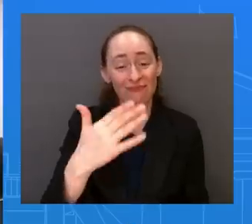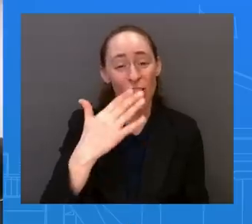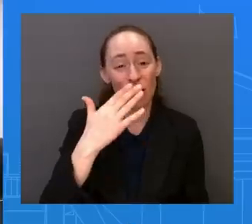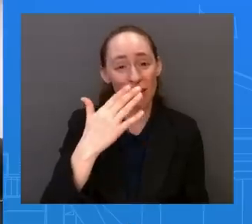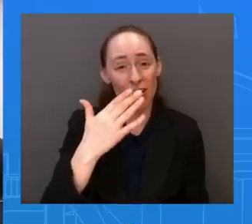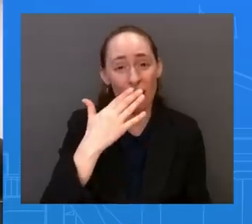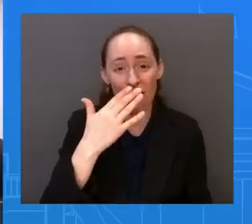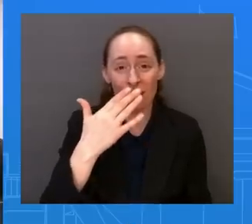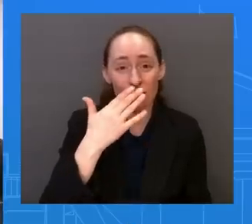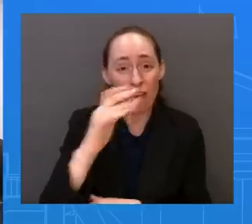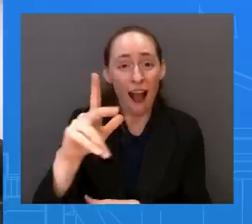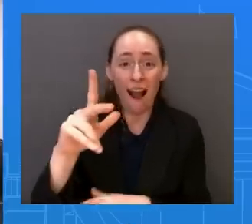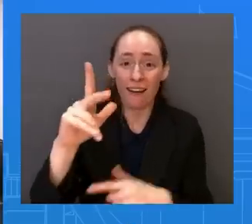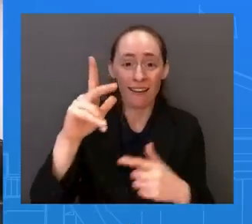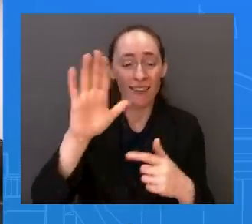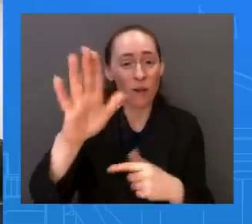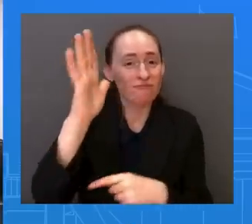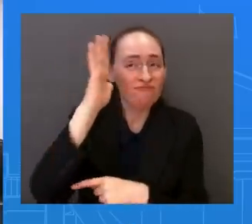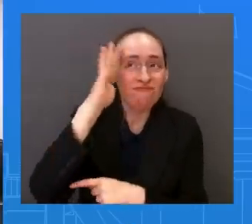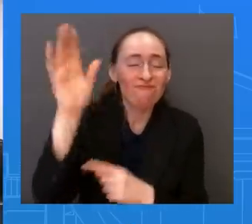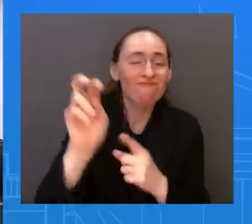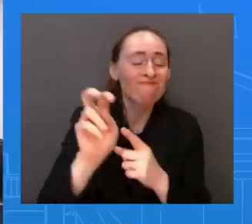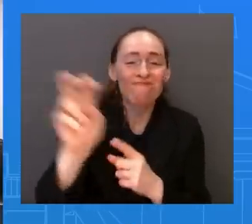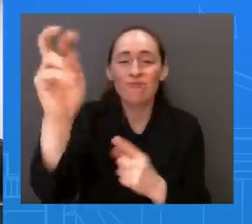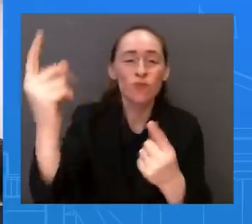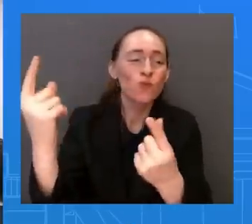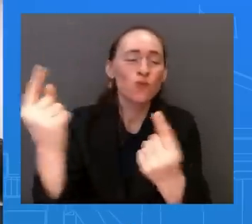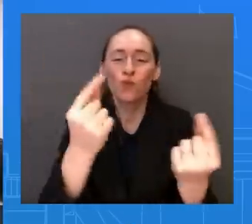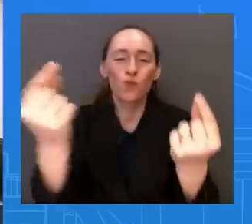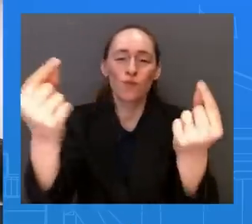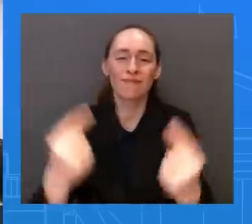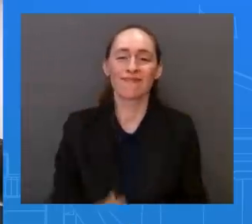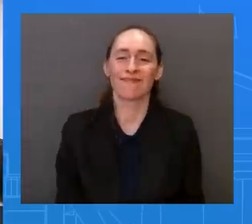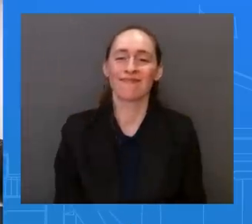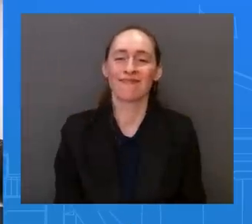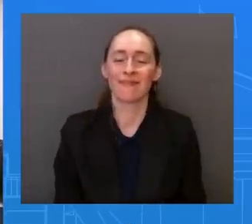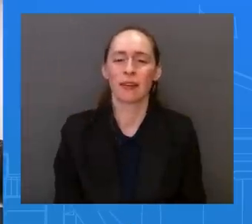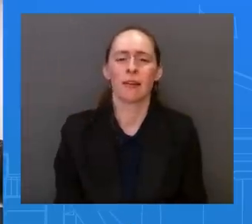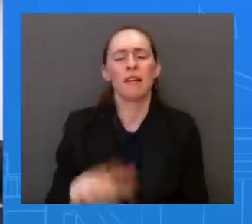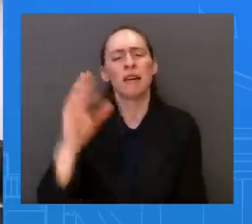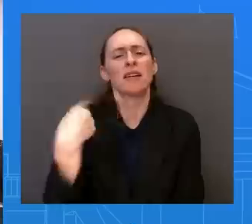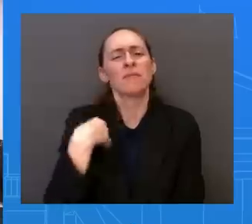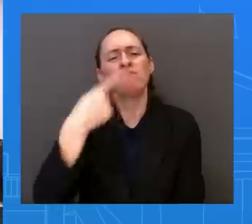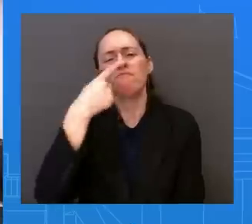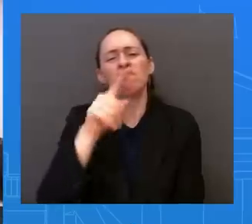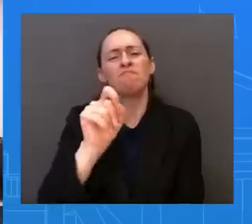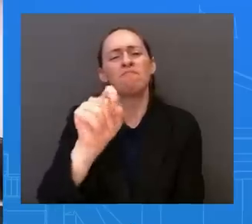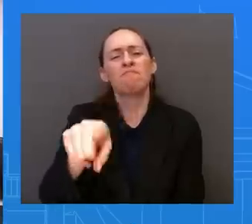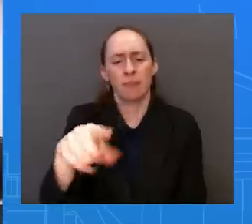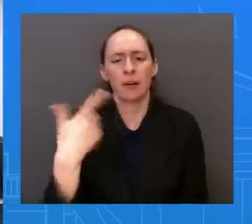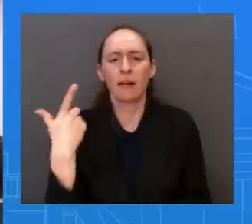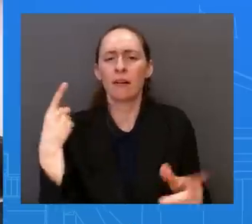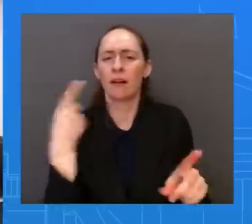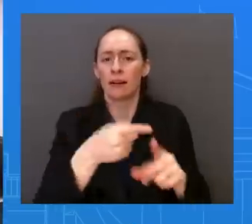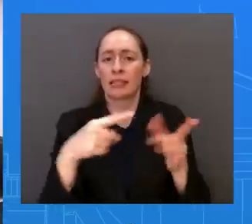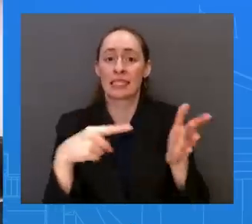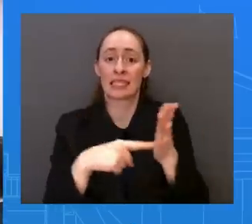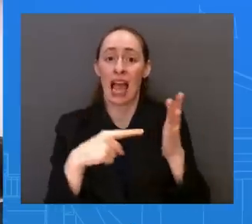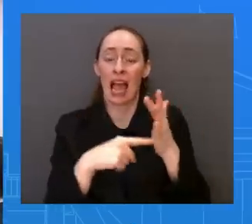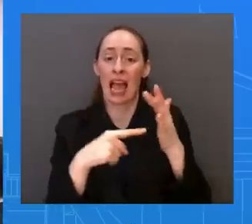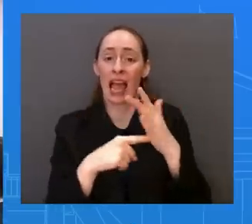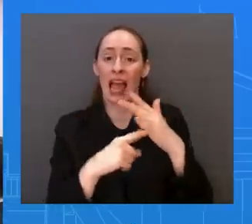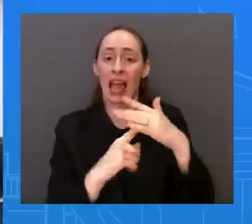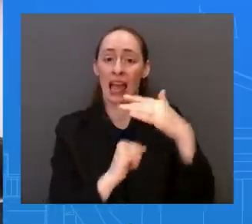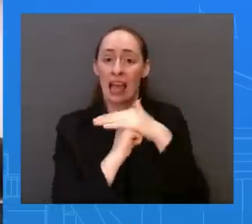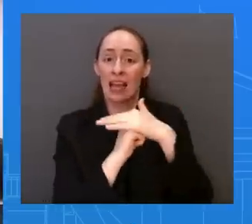will figure into the president's remarks tomorrow, and is that a critical component of the president's economic message?